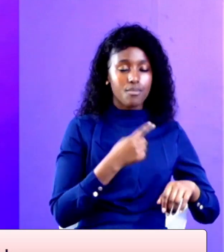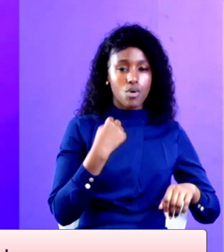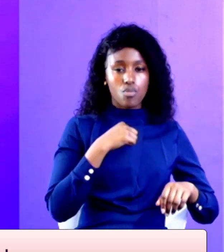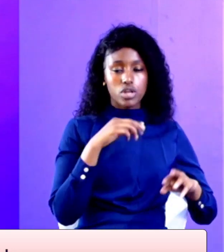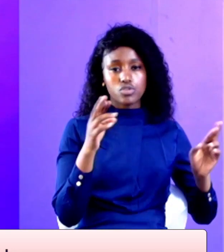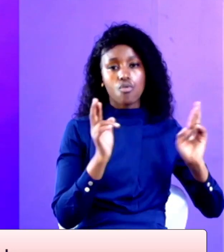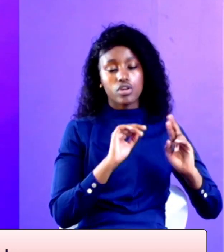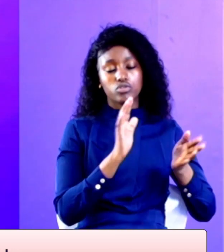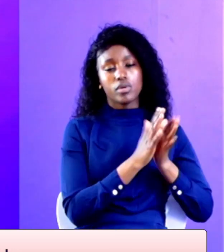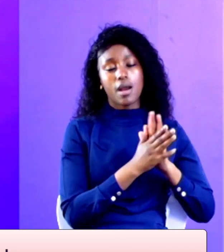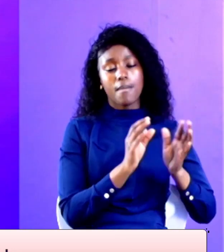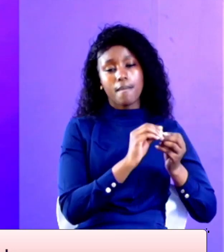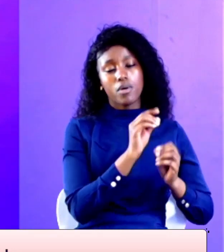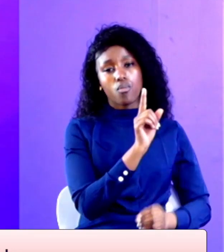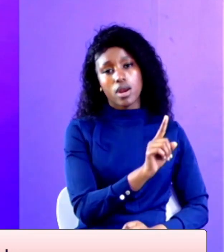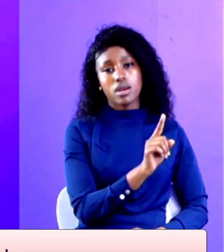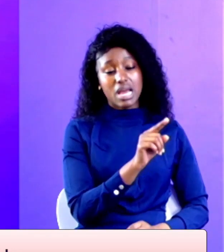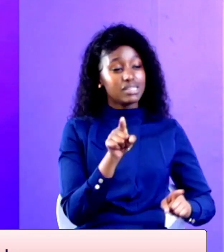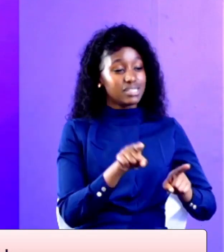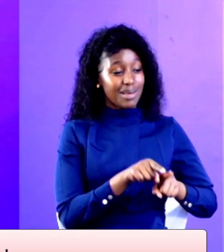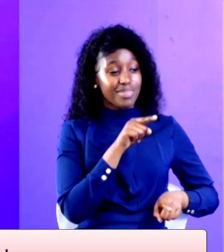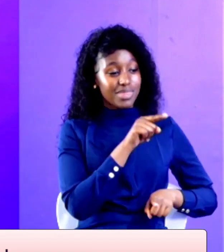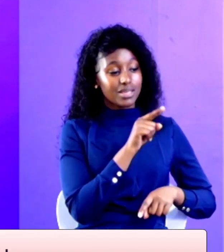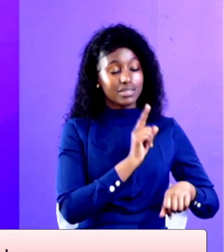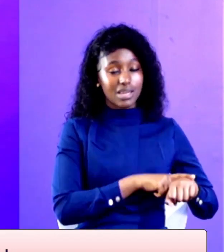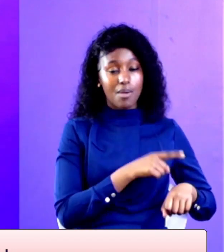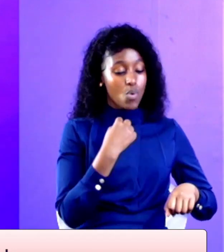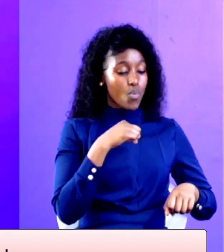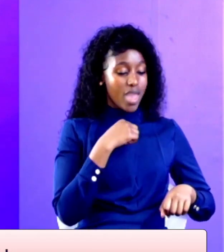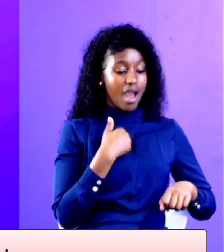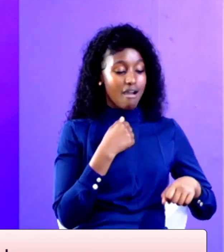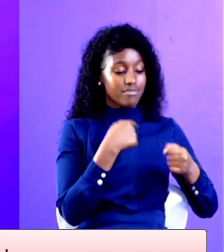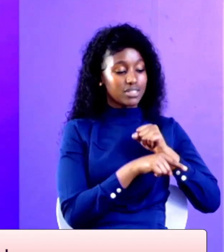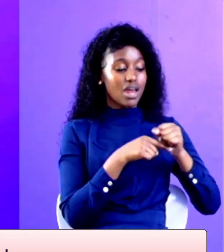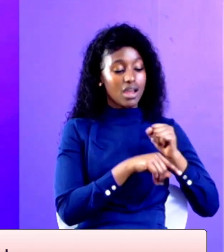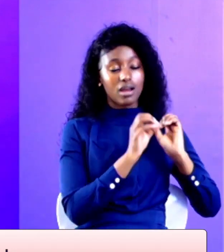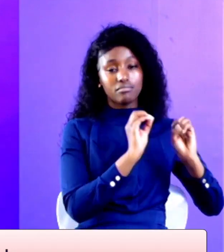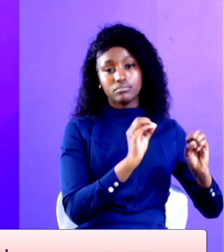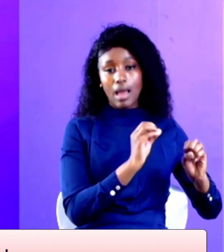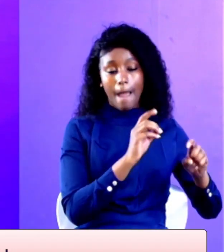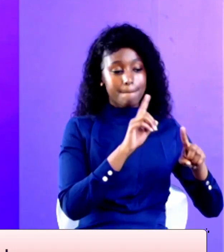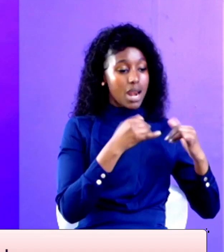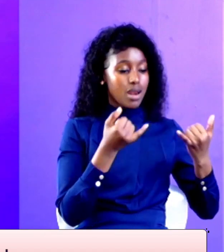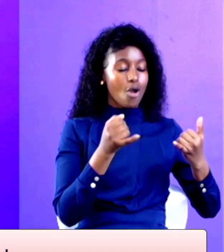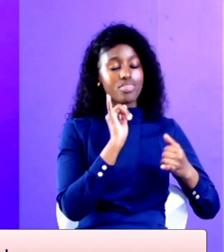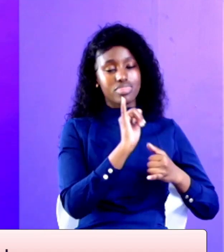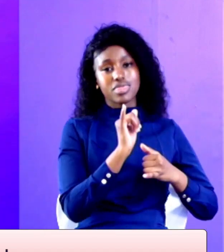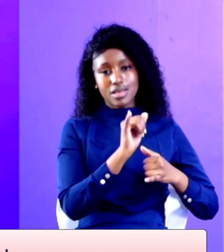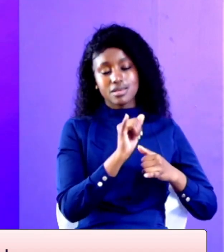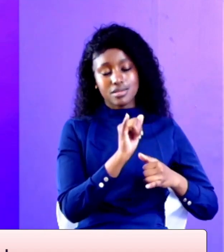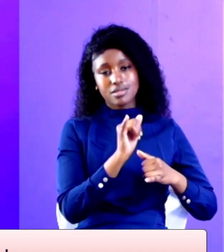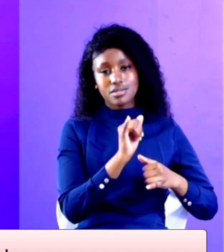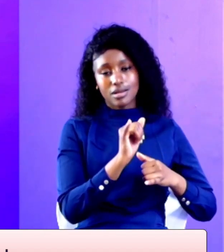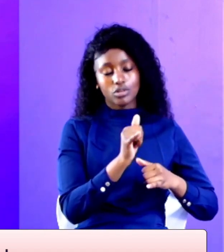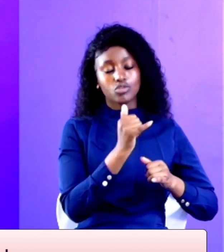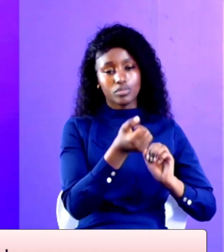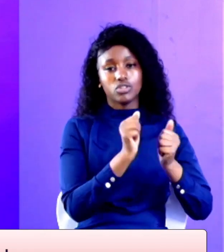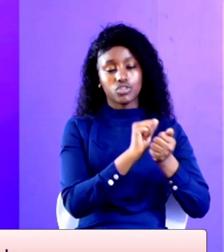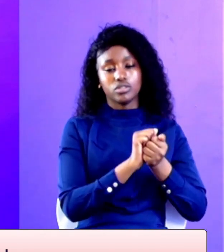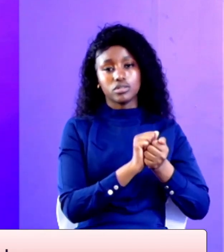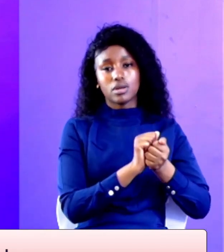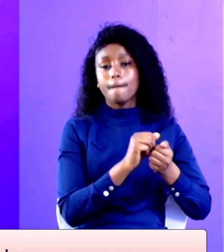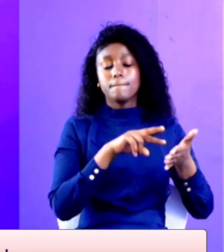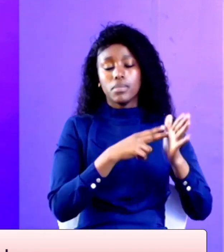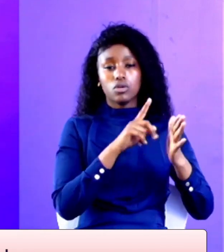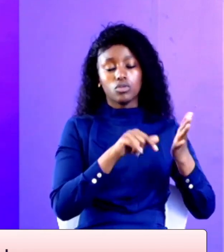have not been having a proper striker. We have been using Merino and Kai Havertz. Those are natural midfielders. So we